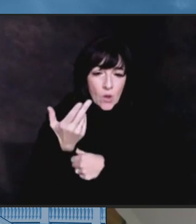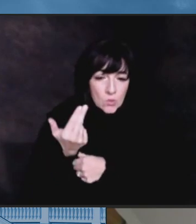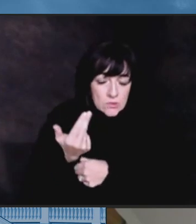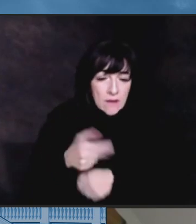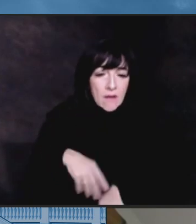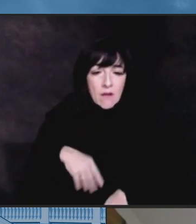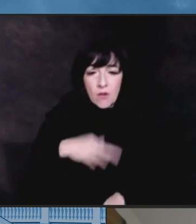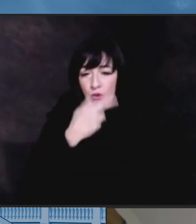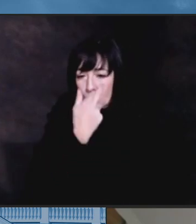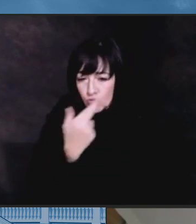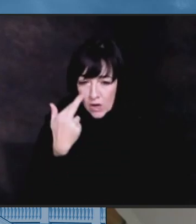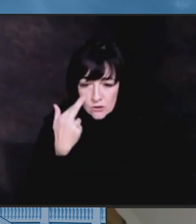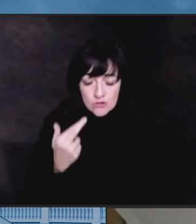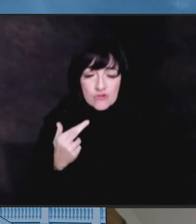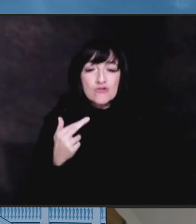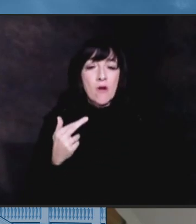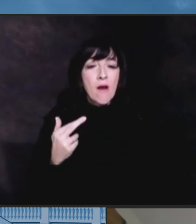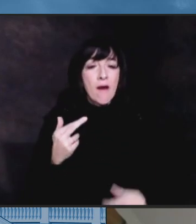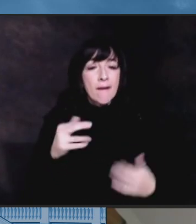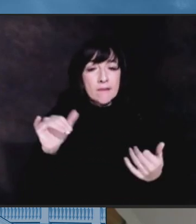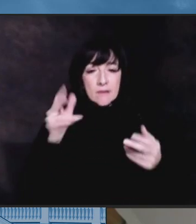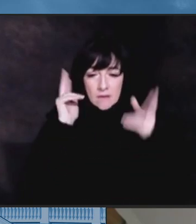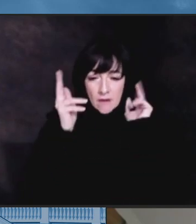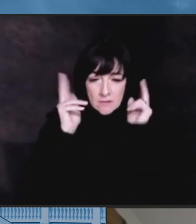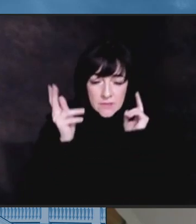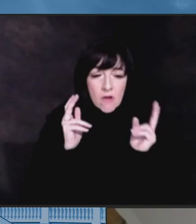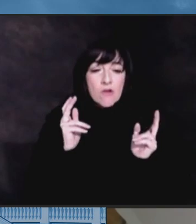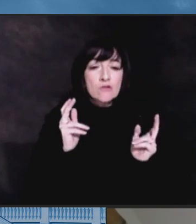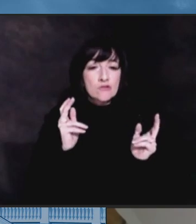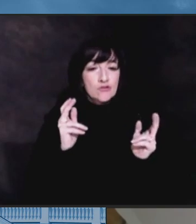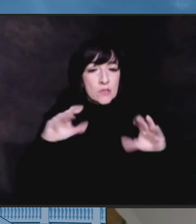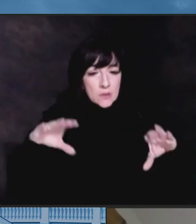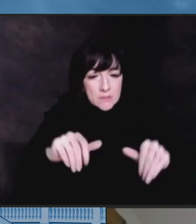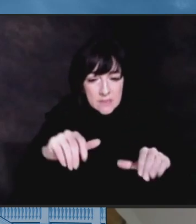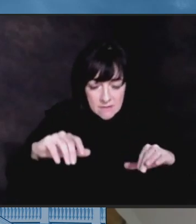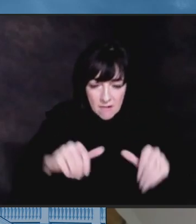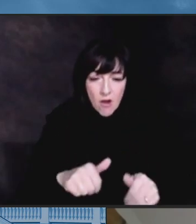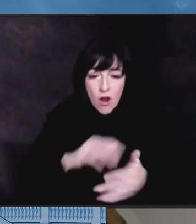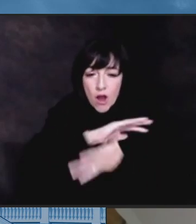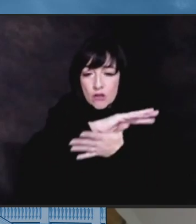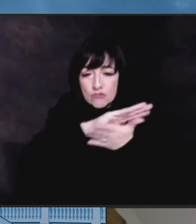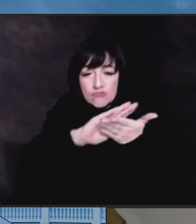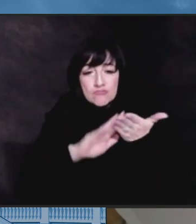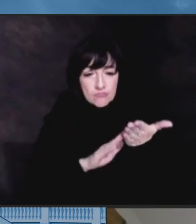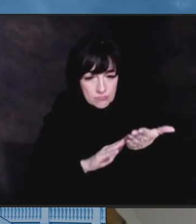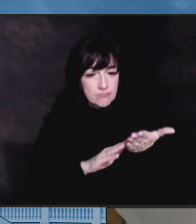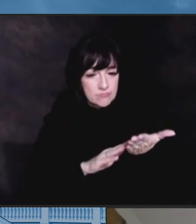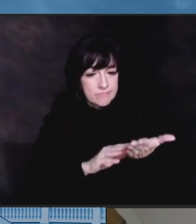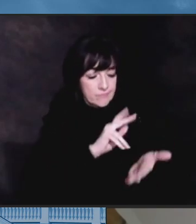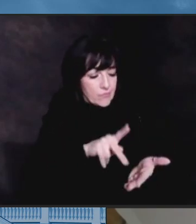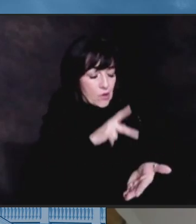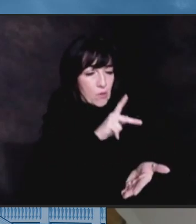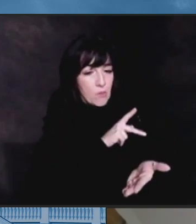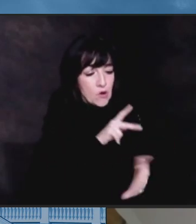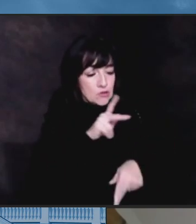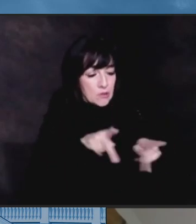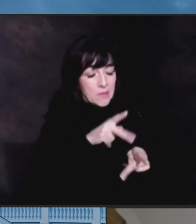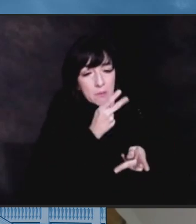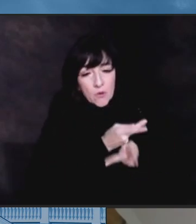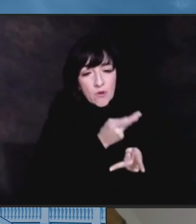So already, so far, we've had over 2,500 grants that have been approved.